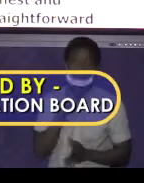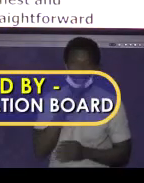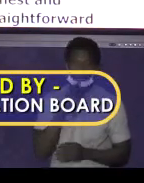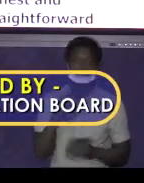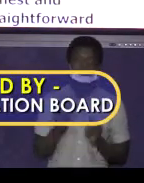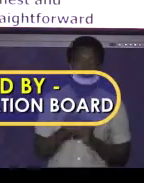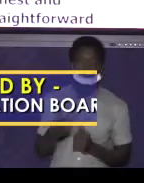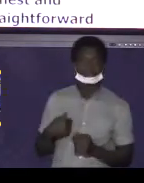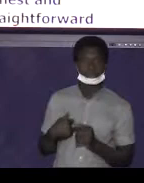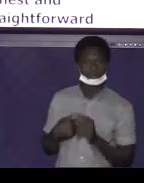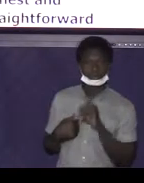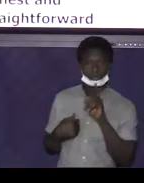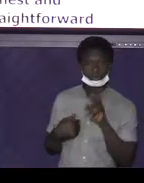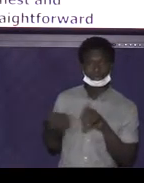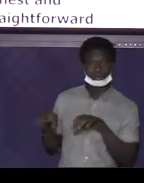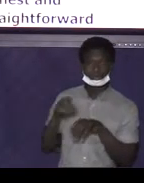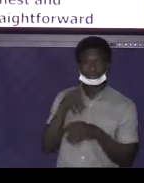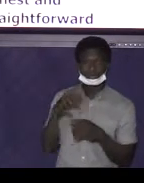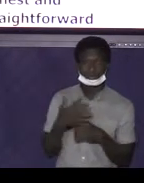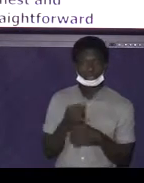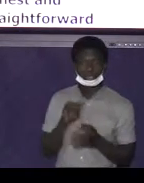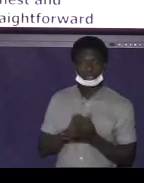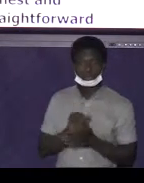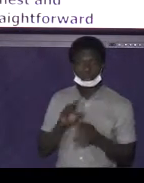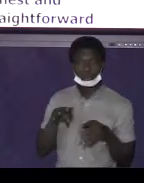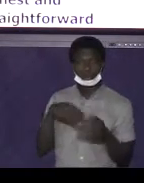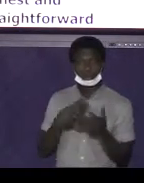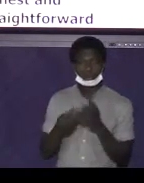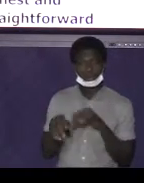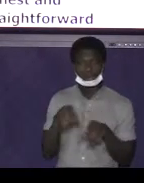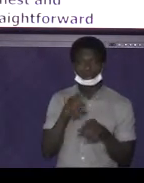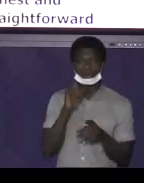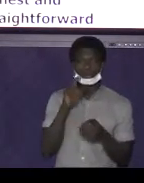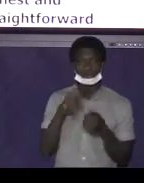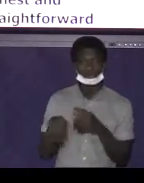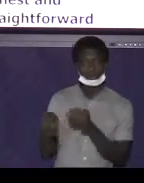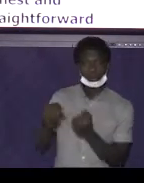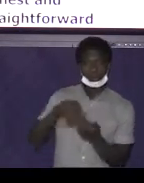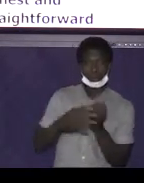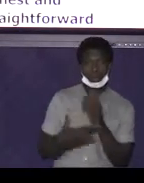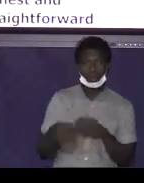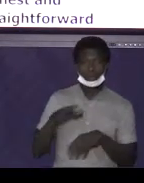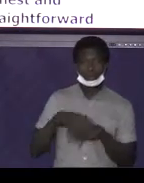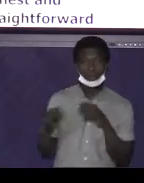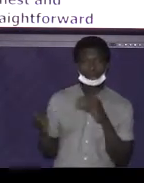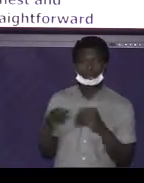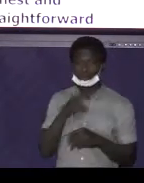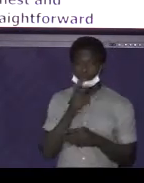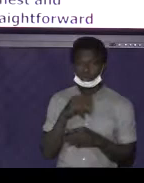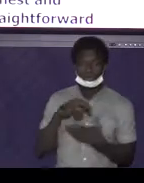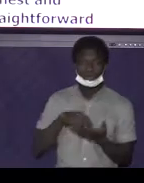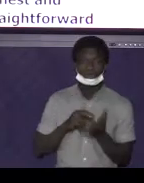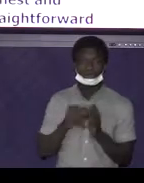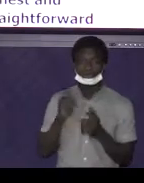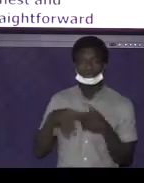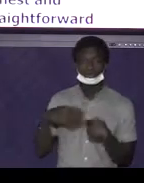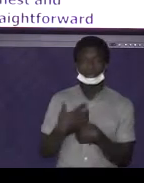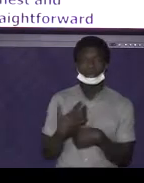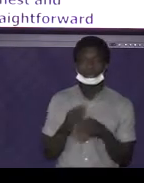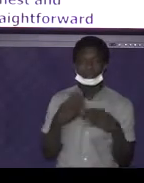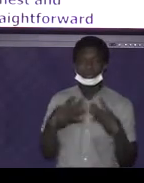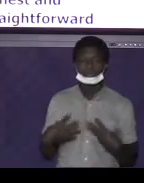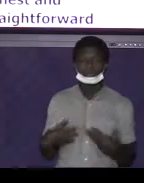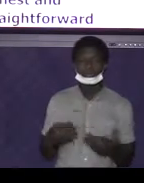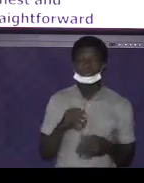Are you with me? Did you get that? Well done. So to pour oil on troubled waters means to make peace or